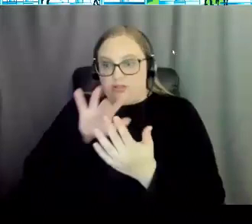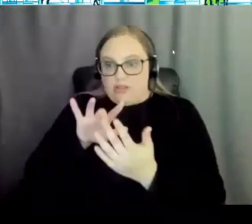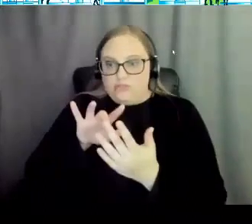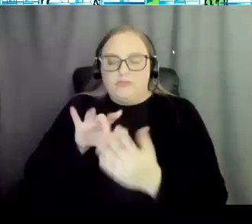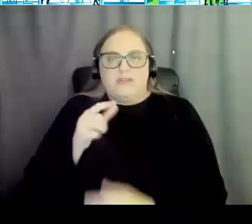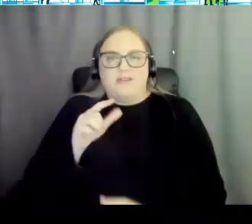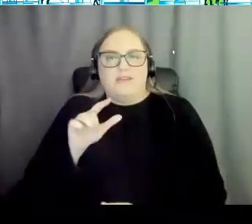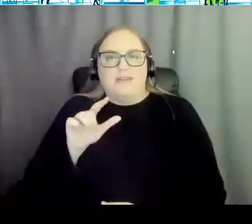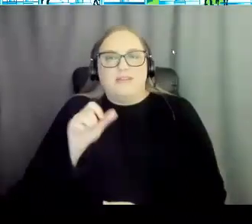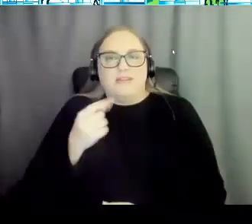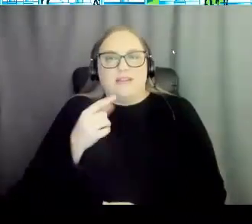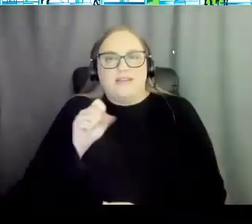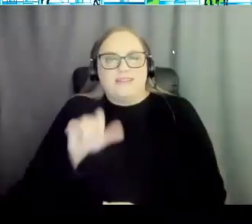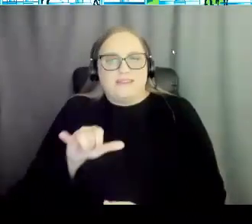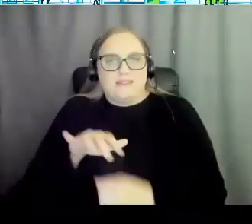site community.